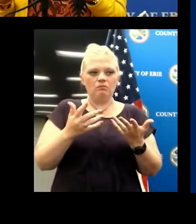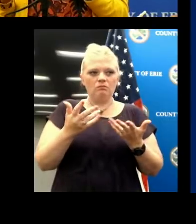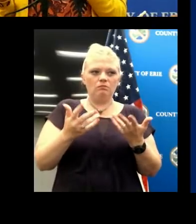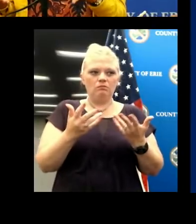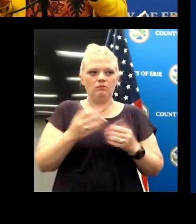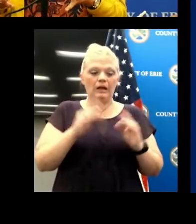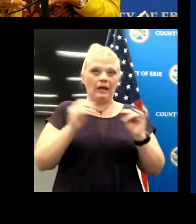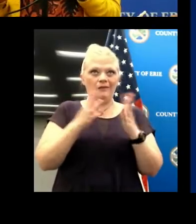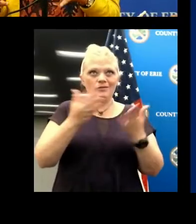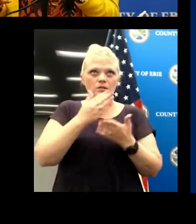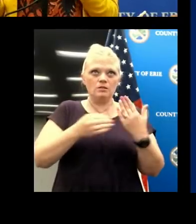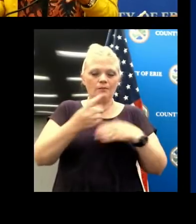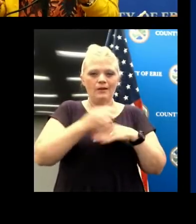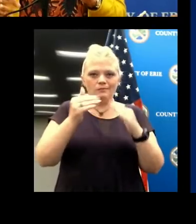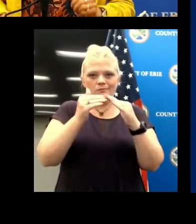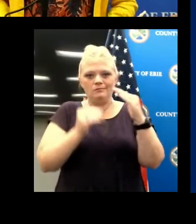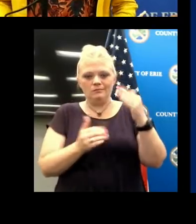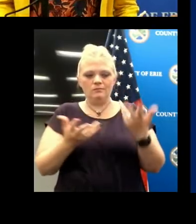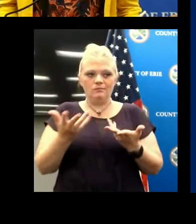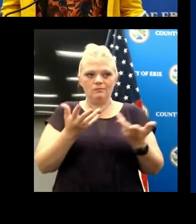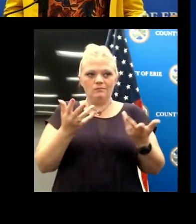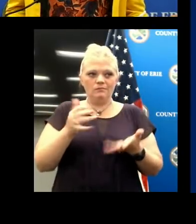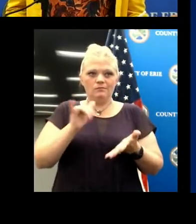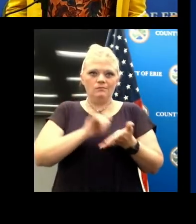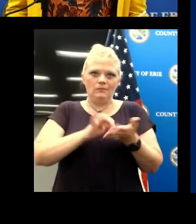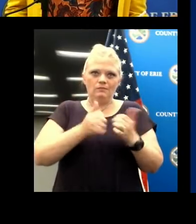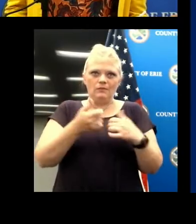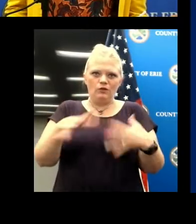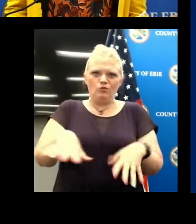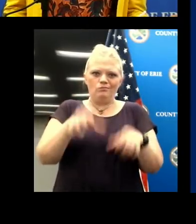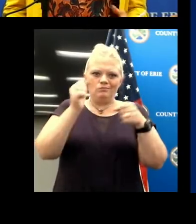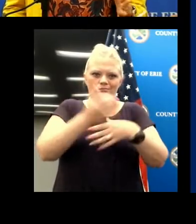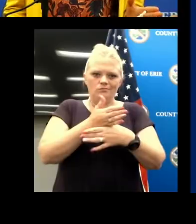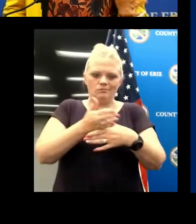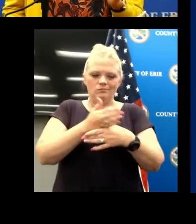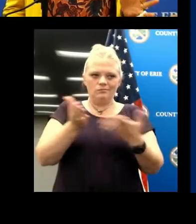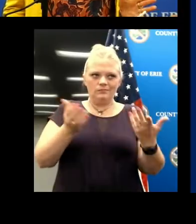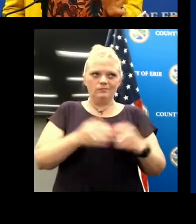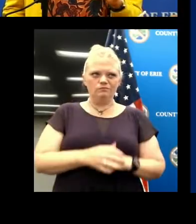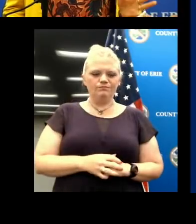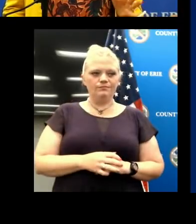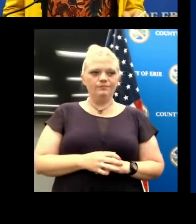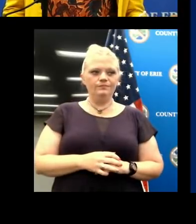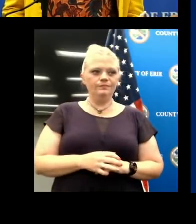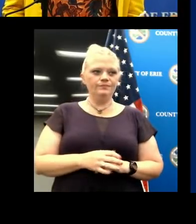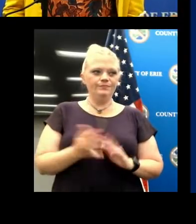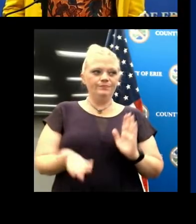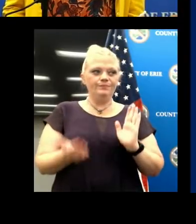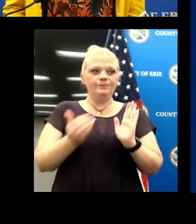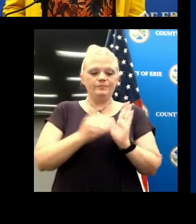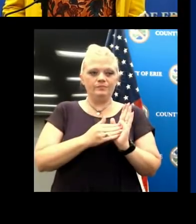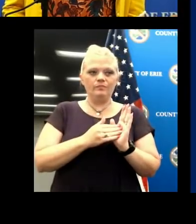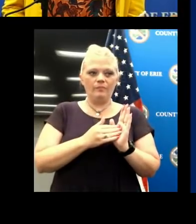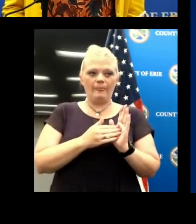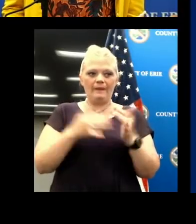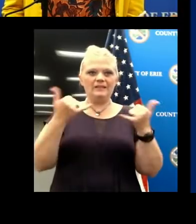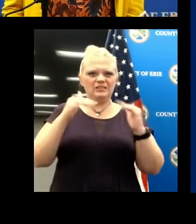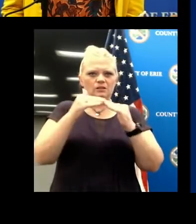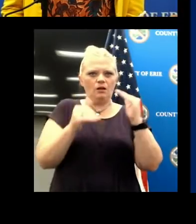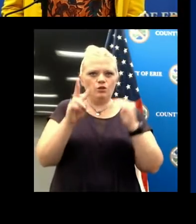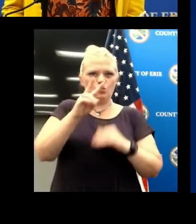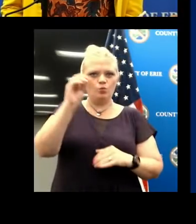and obviously some days that were a little bit lower, and that's how you get an average. So again, we are still under